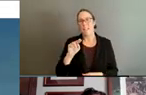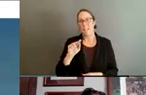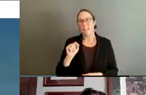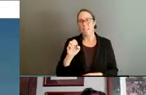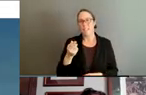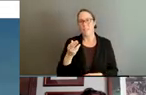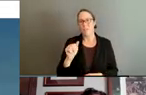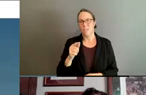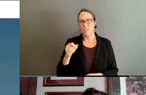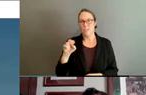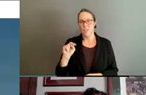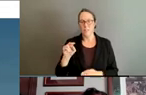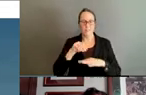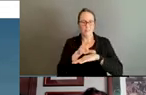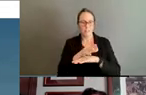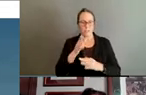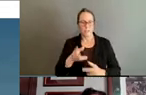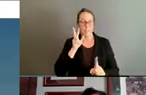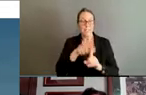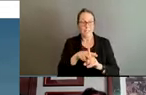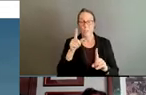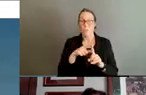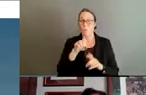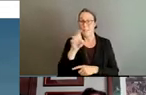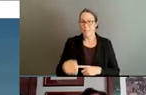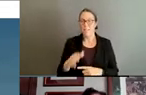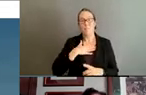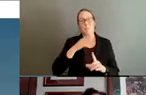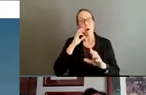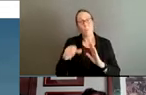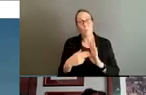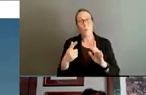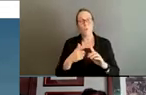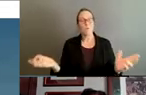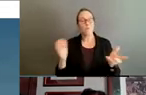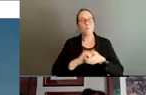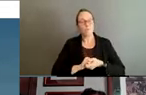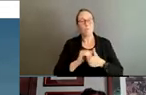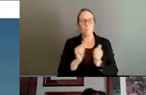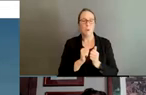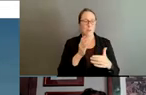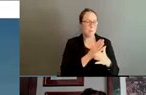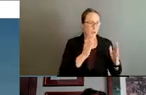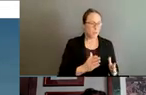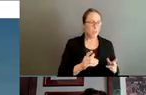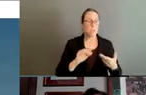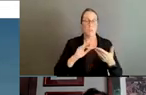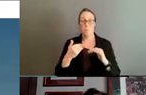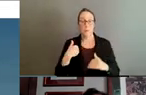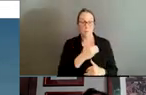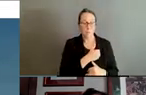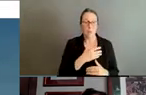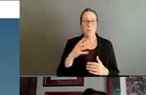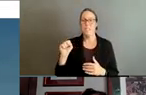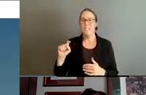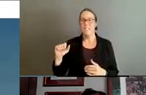is to be able to work with disability partners and stakeholders and community members to be able to help prepare the